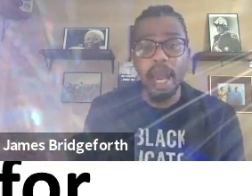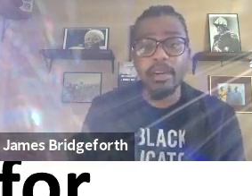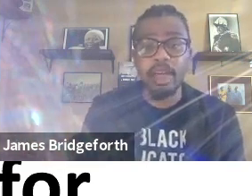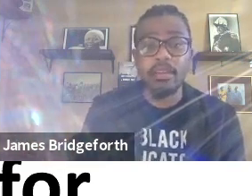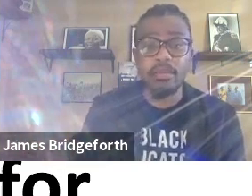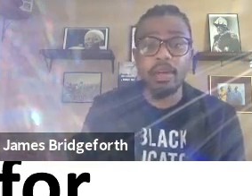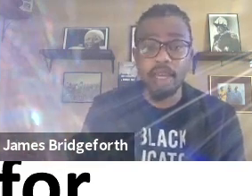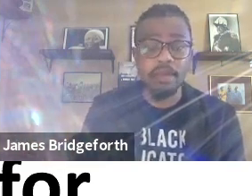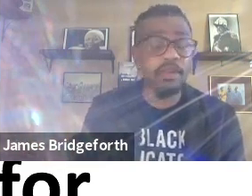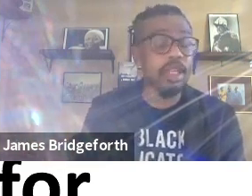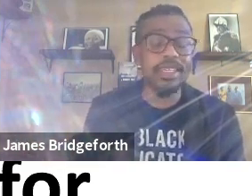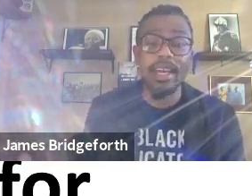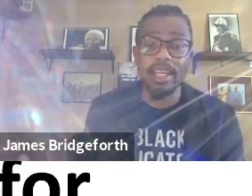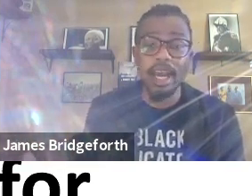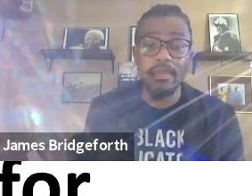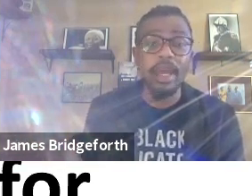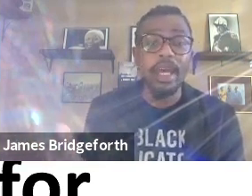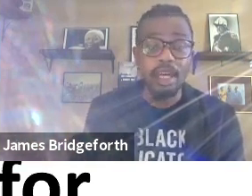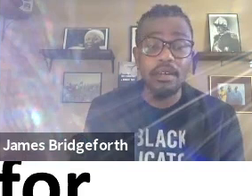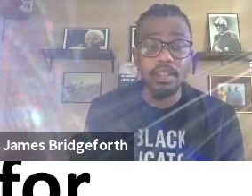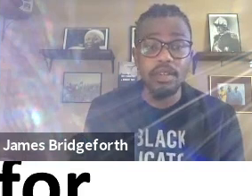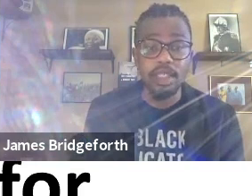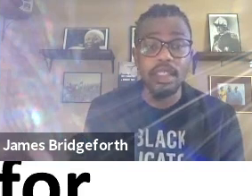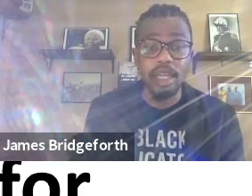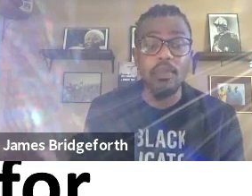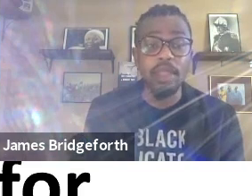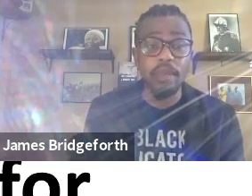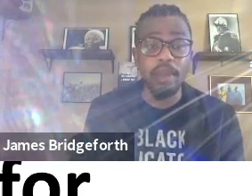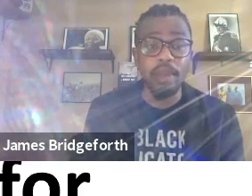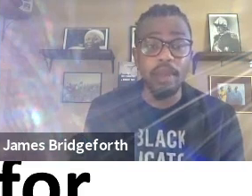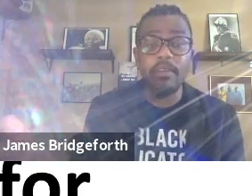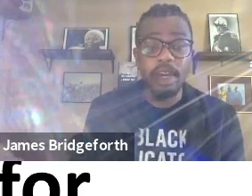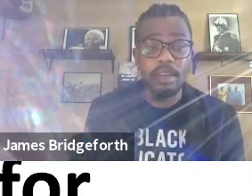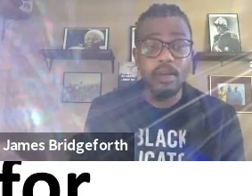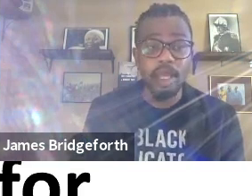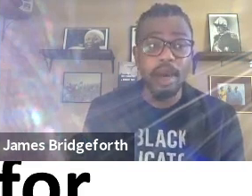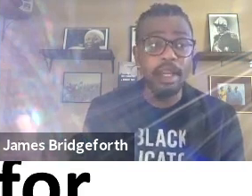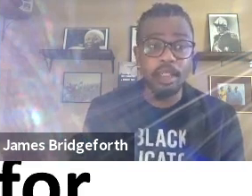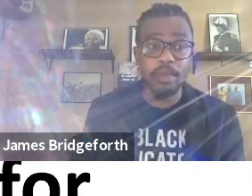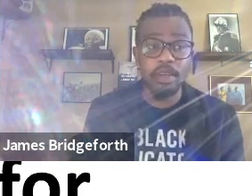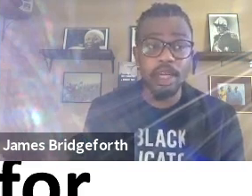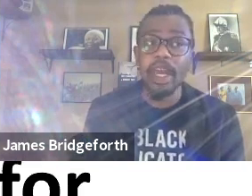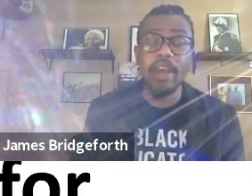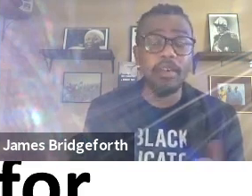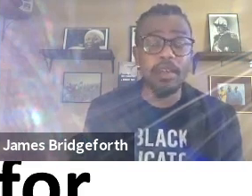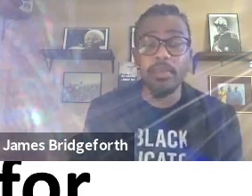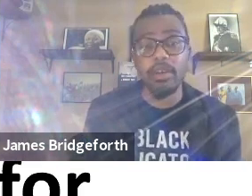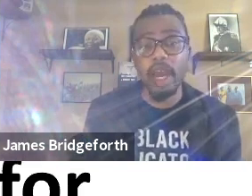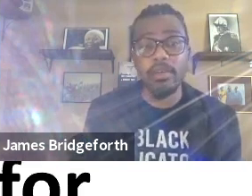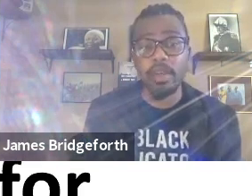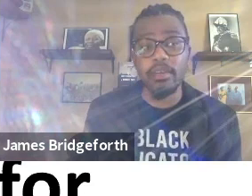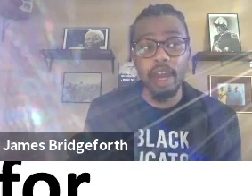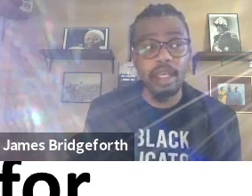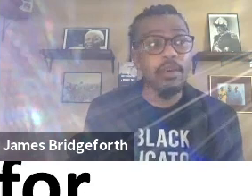important to not do that. It's important to keep it real the entire time and tell students exactly what they might be facing, what they might need to be doing. If there's something